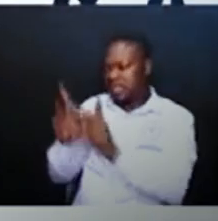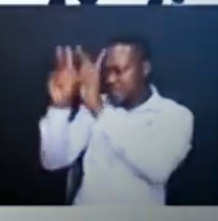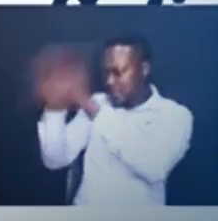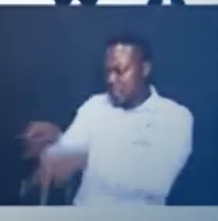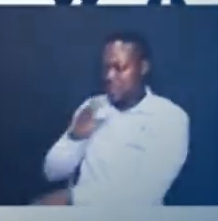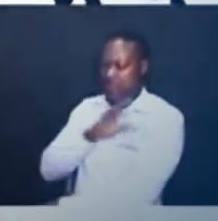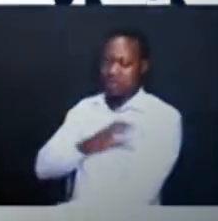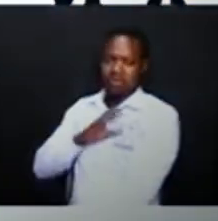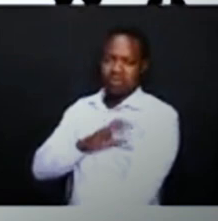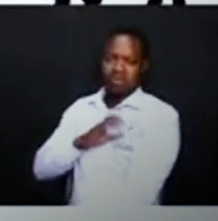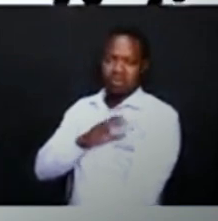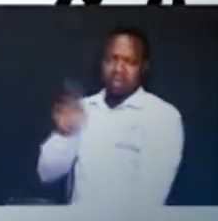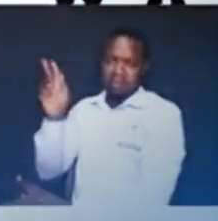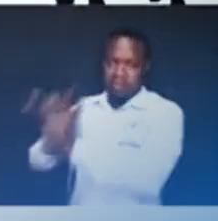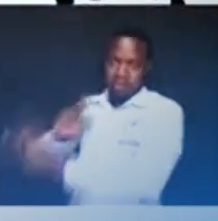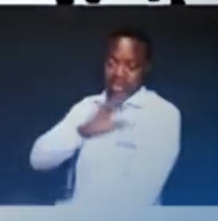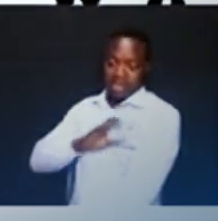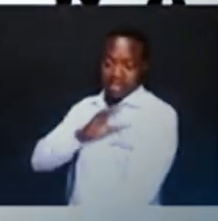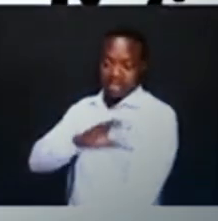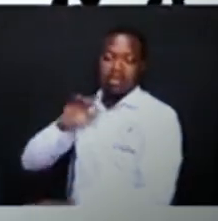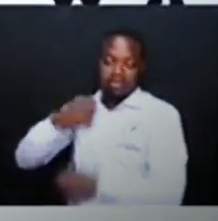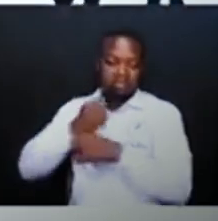character of its people.